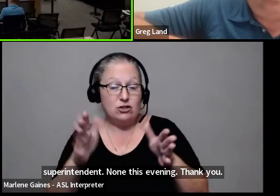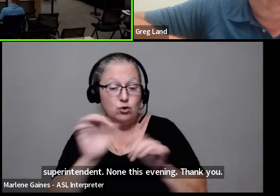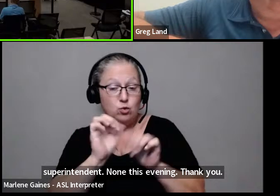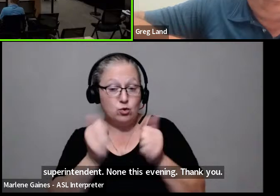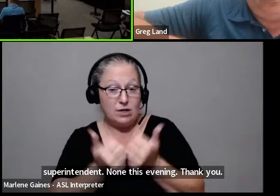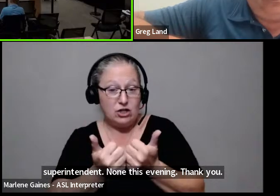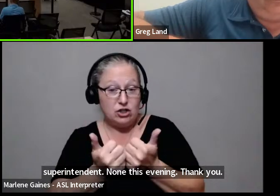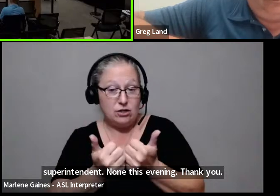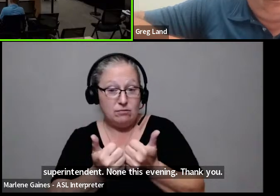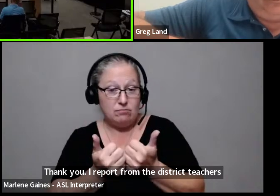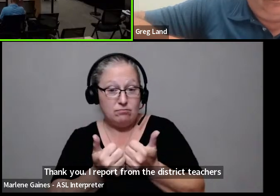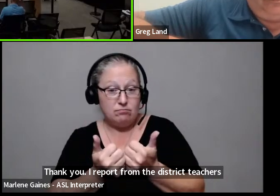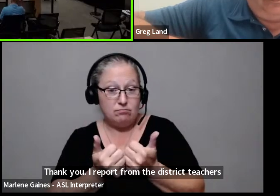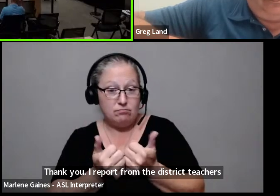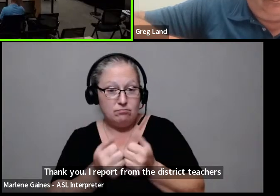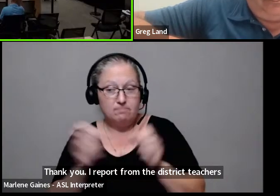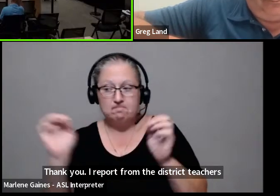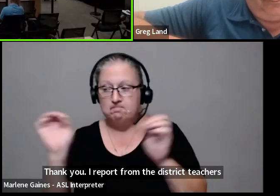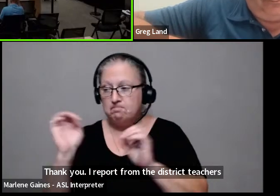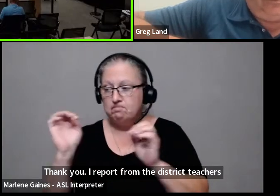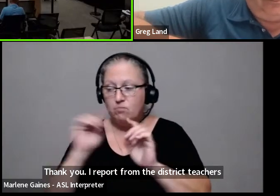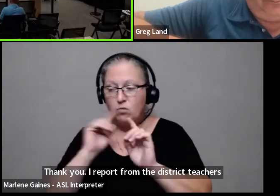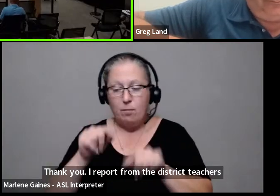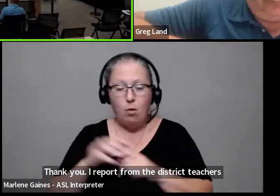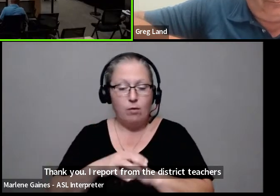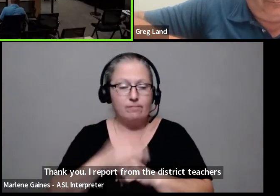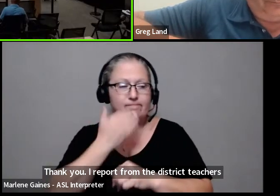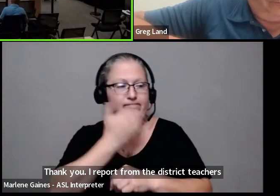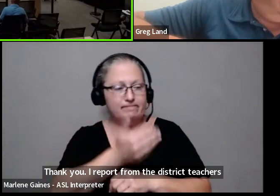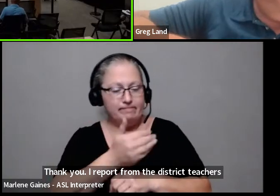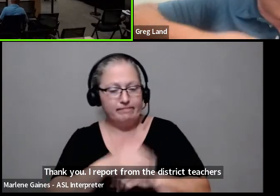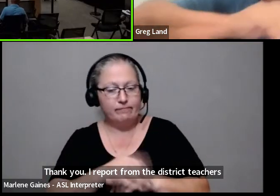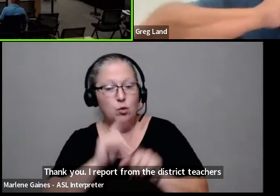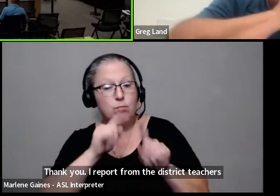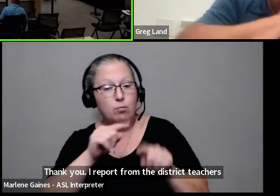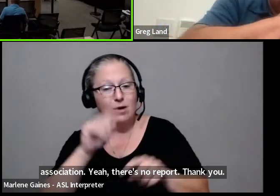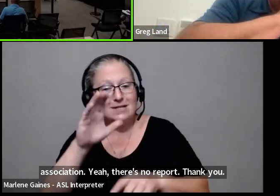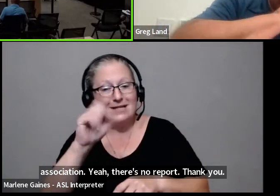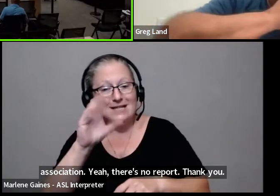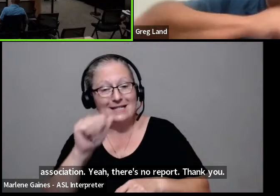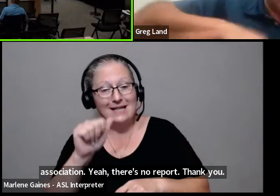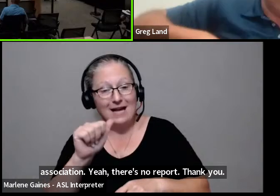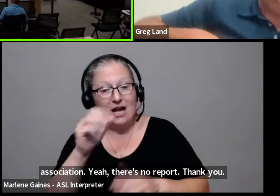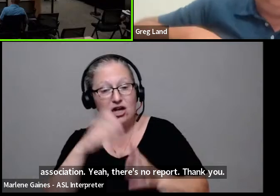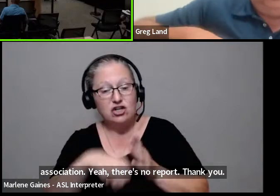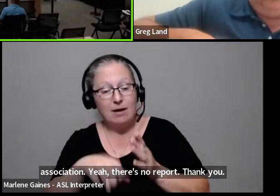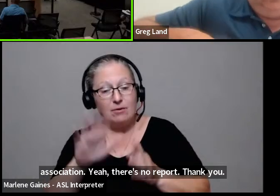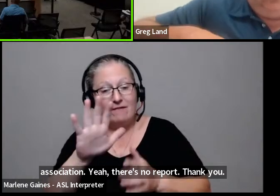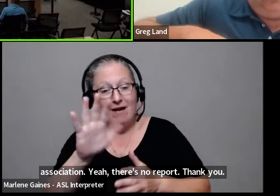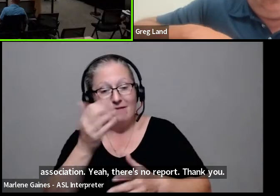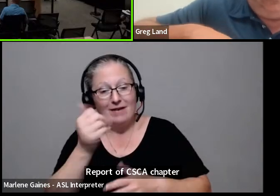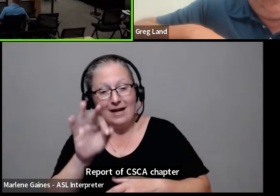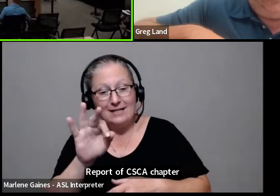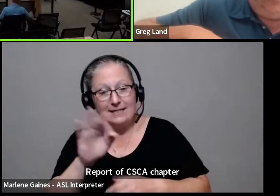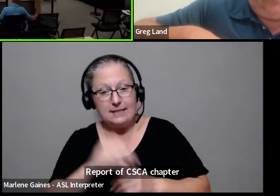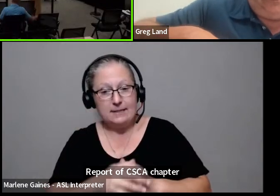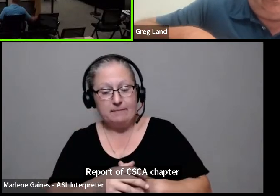Association. There's no report. Thank you. Report of CSCA chapter 519, excuse